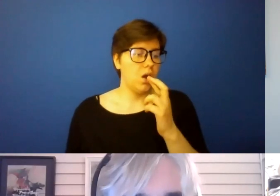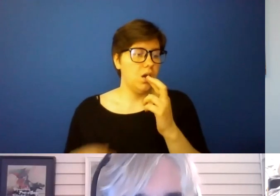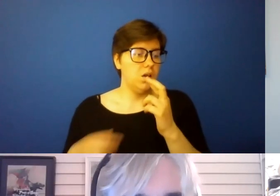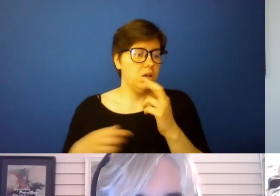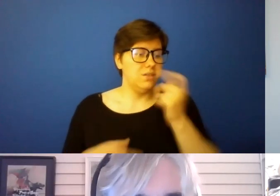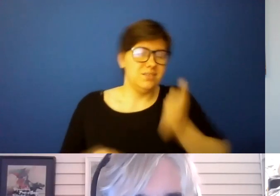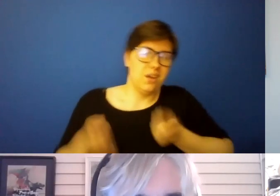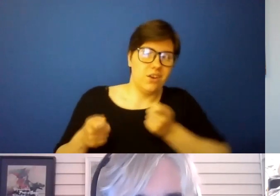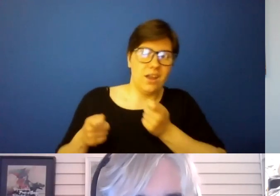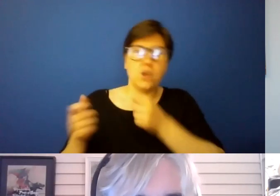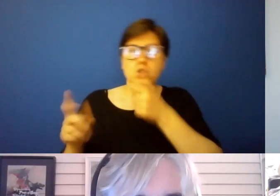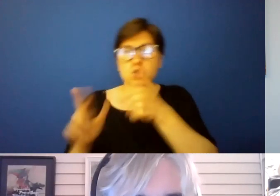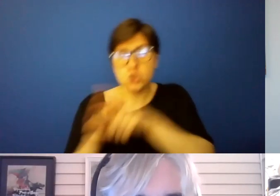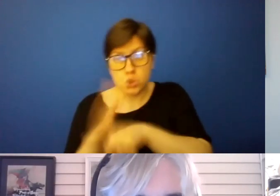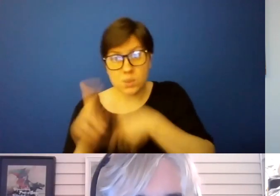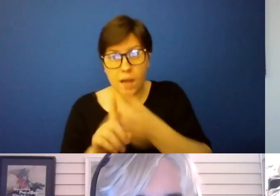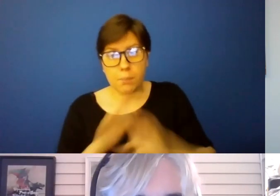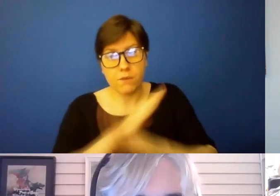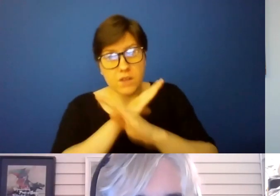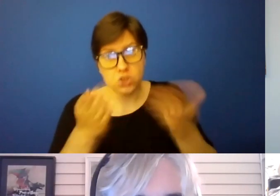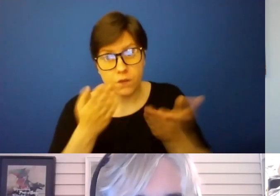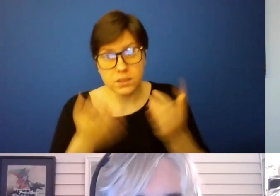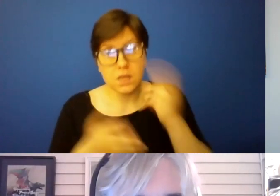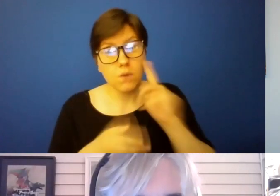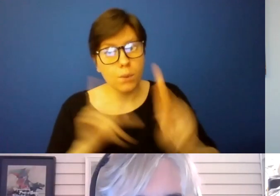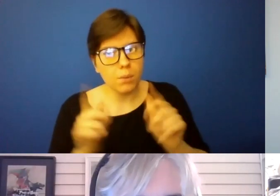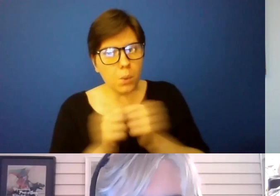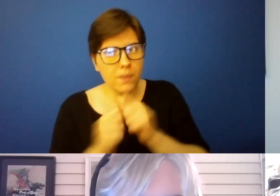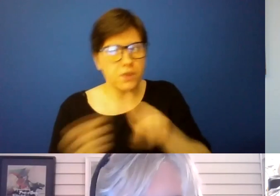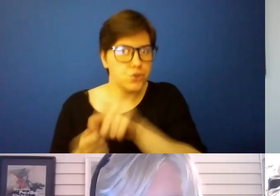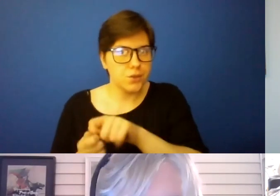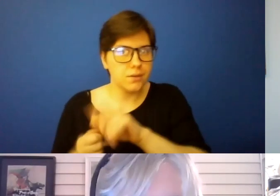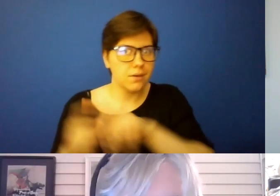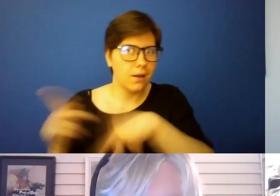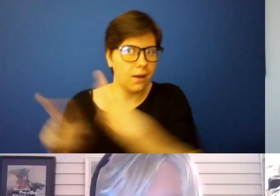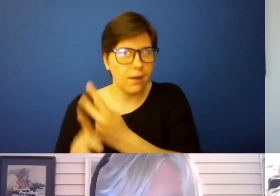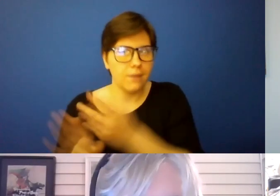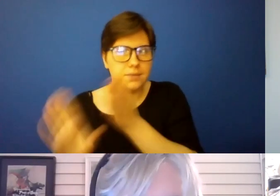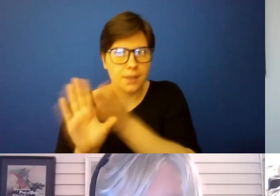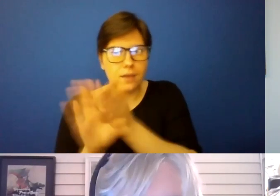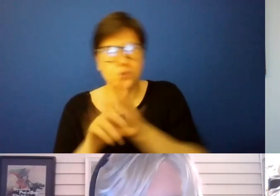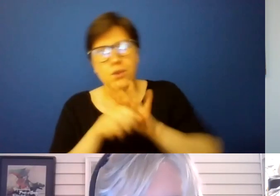suicide prevention services for people with a certain kind of psychological distress.